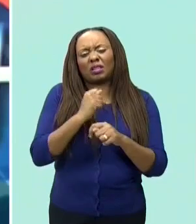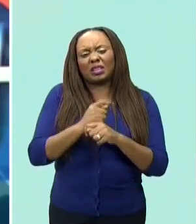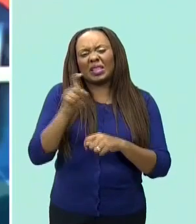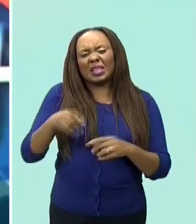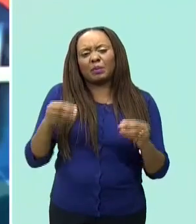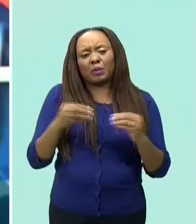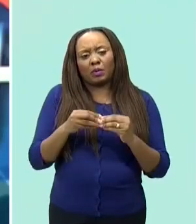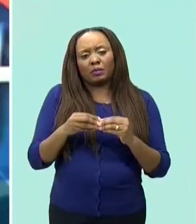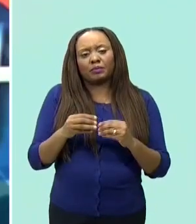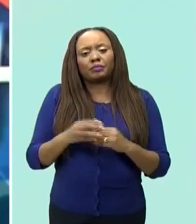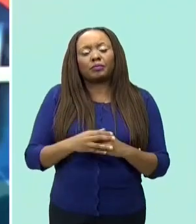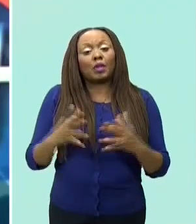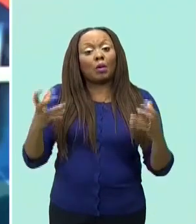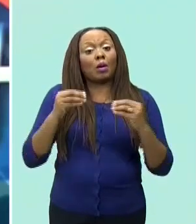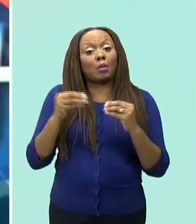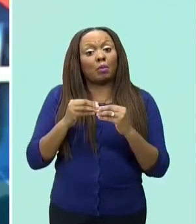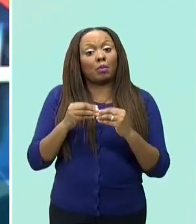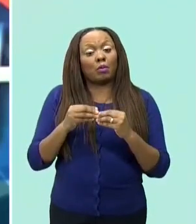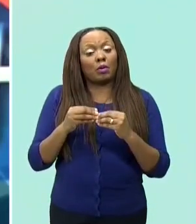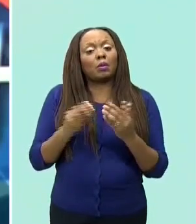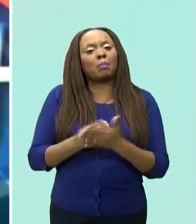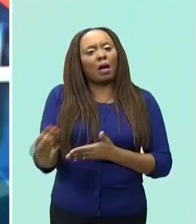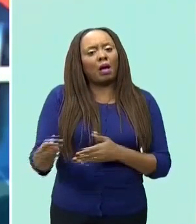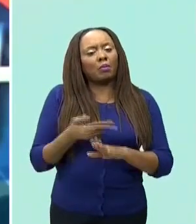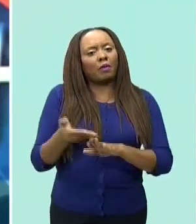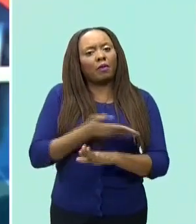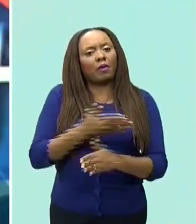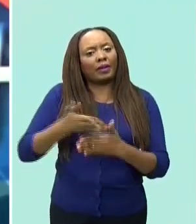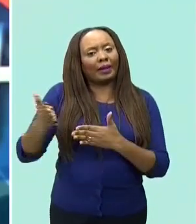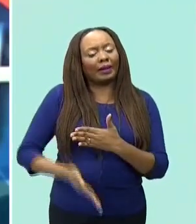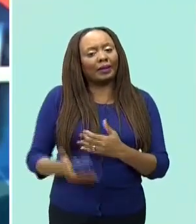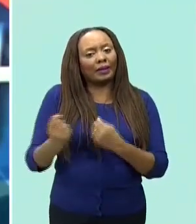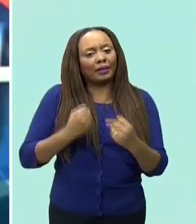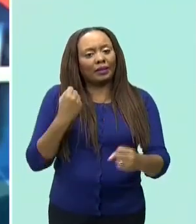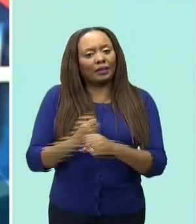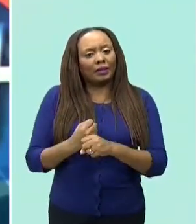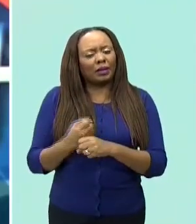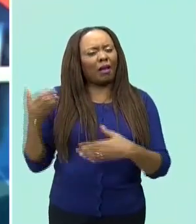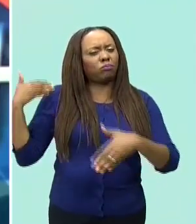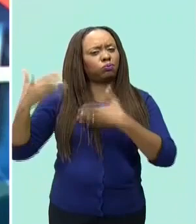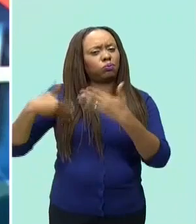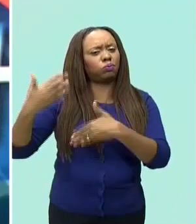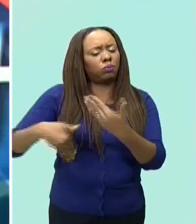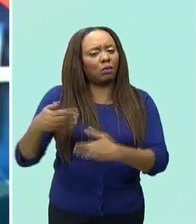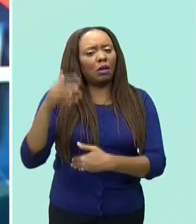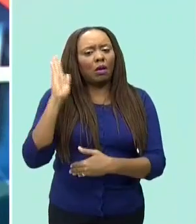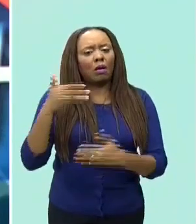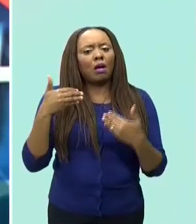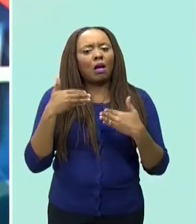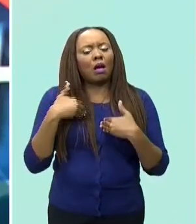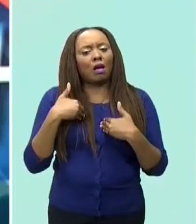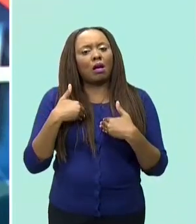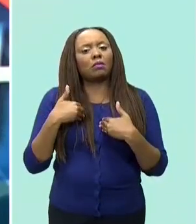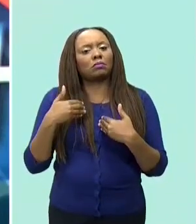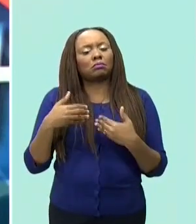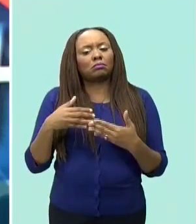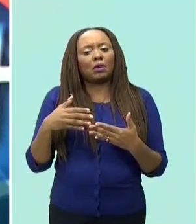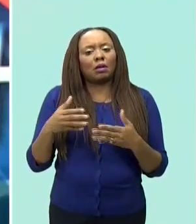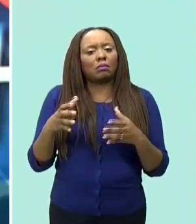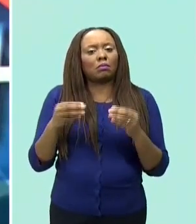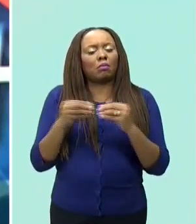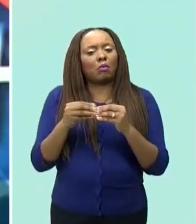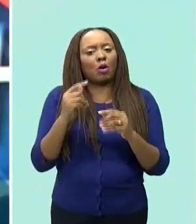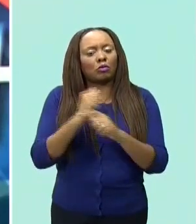of getting more before the end of this year. He says over time, government will be able to get garbage collection back to what it must